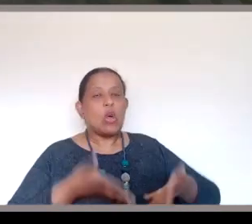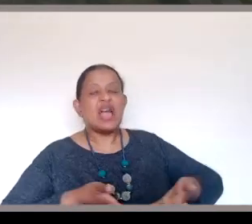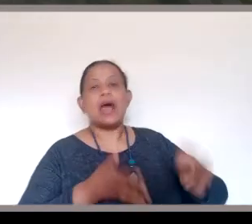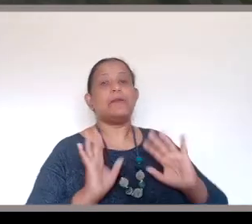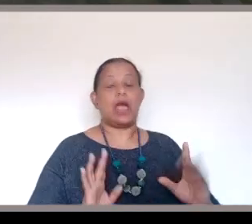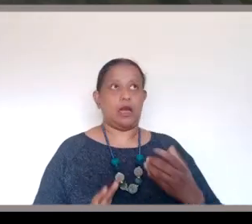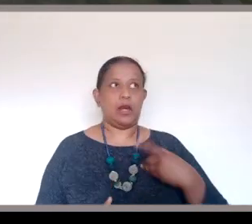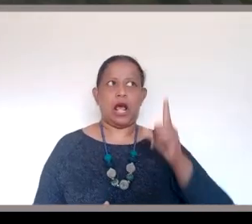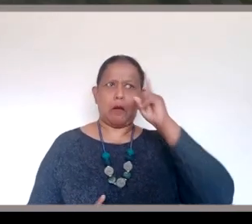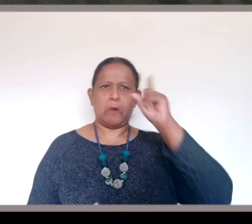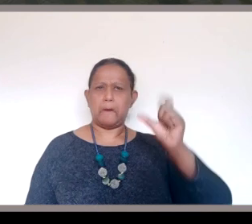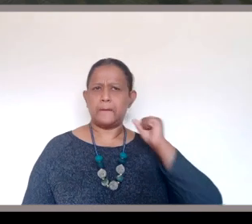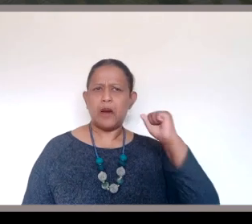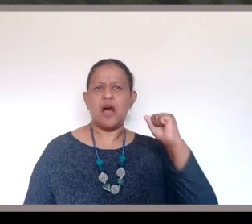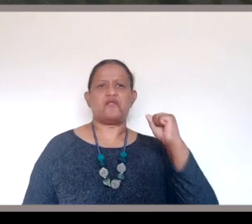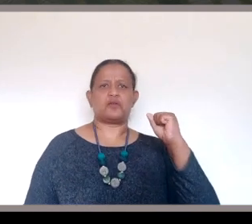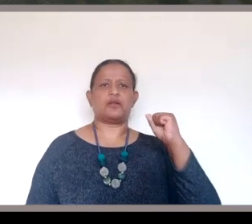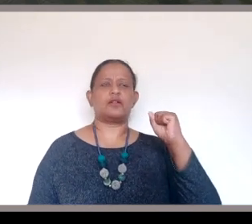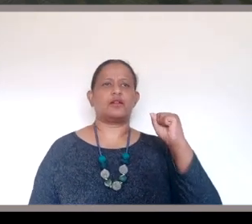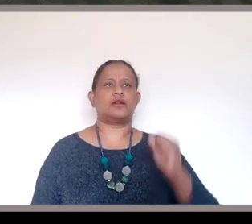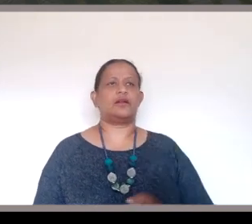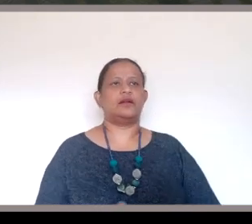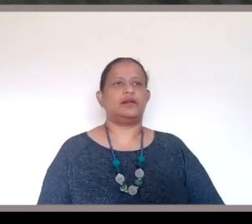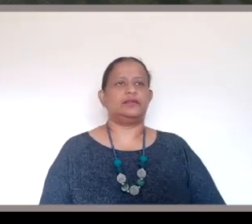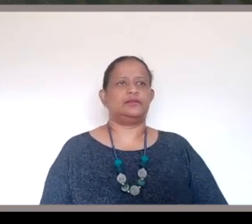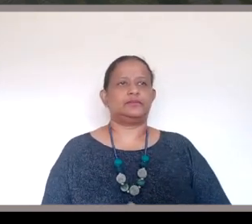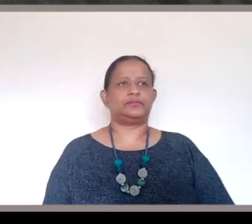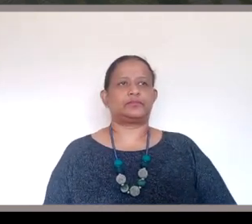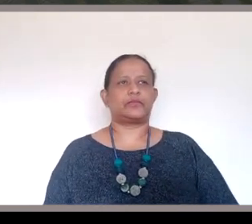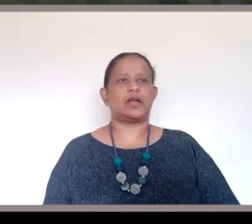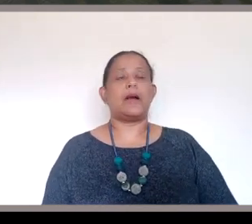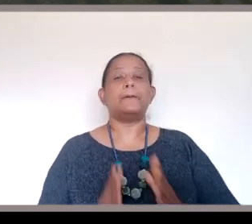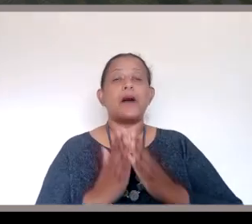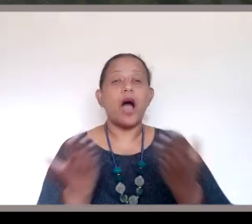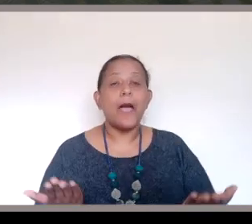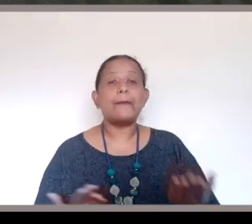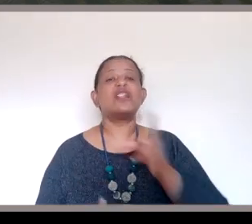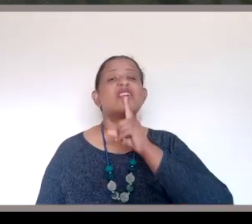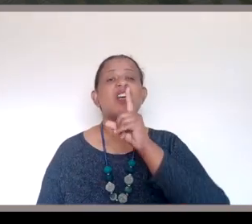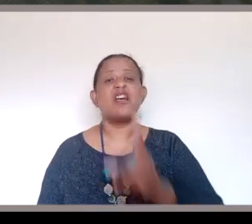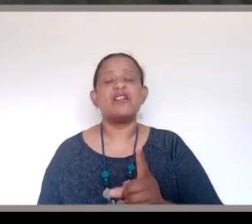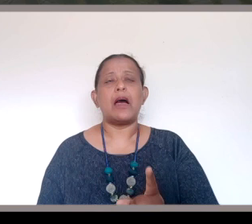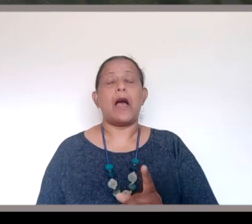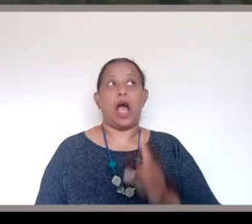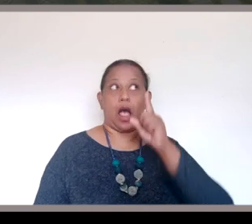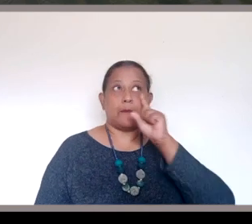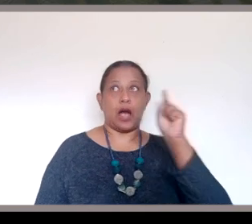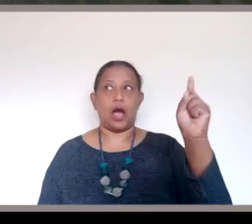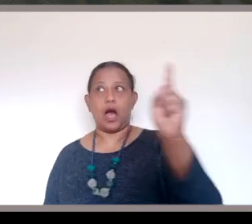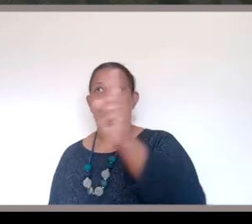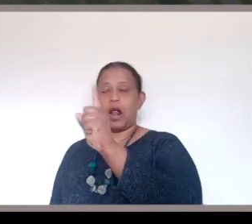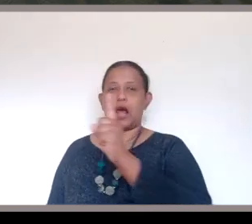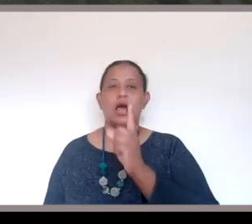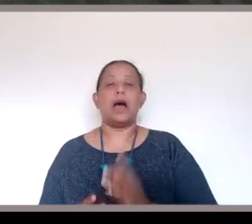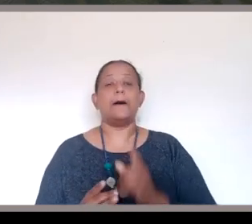"Be on your guard." Jesus says, "Watch and pray that you enter not into